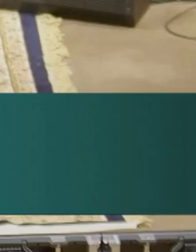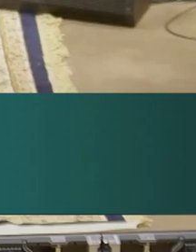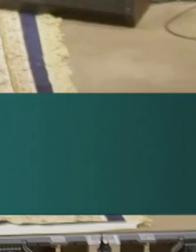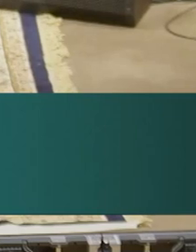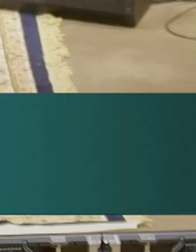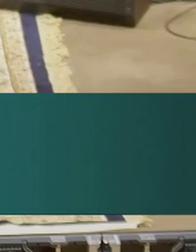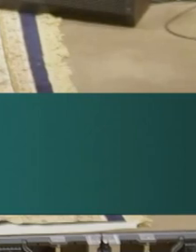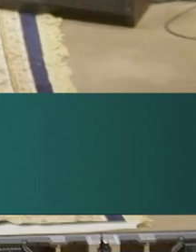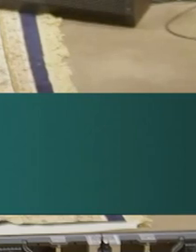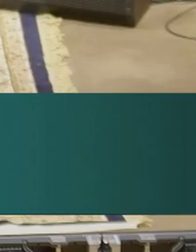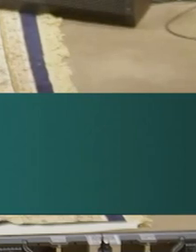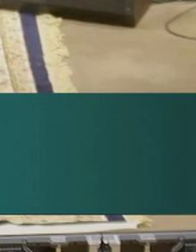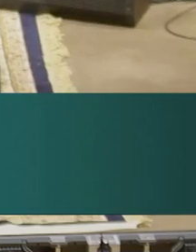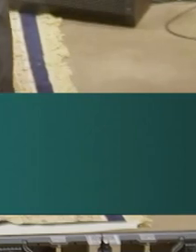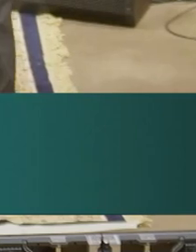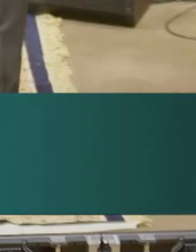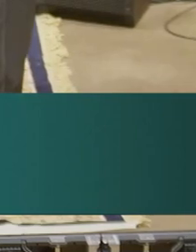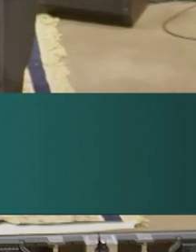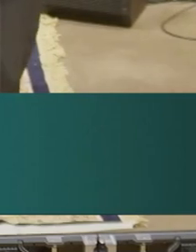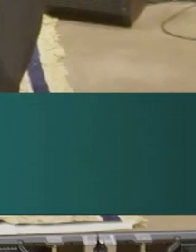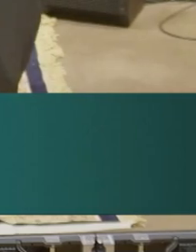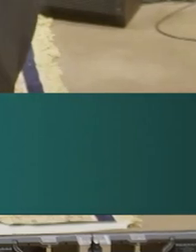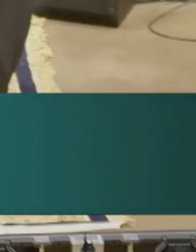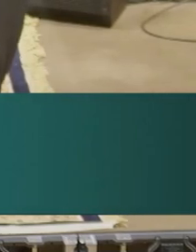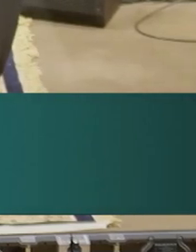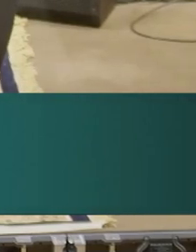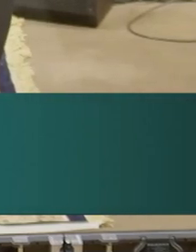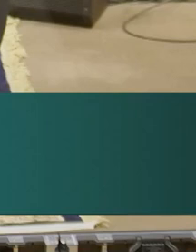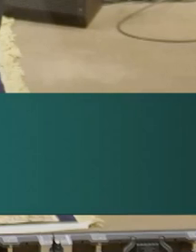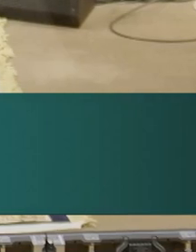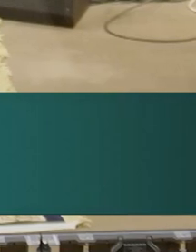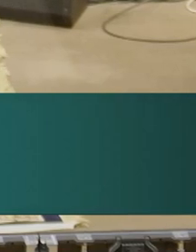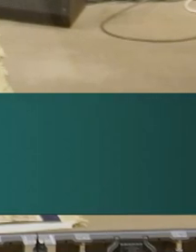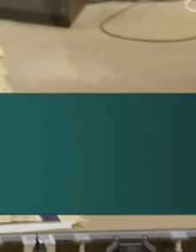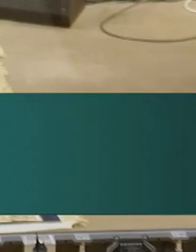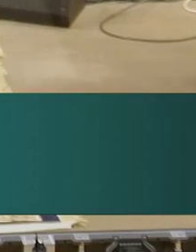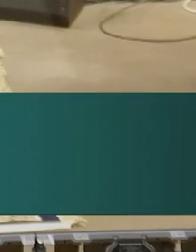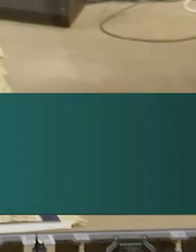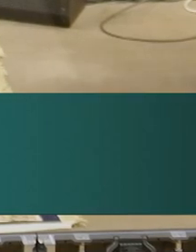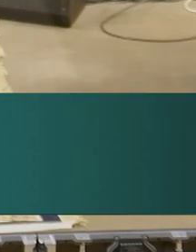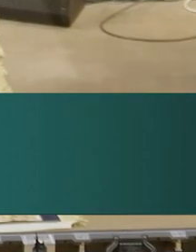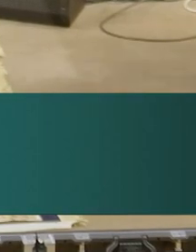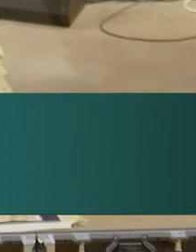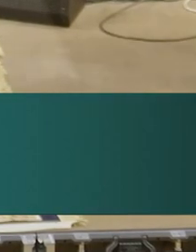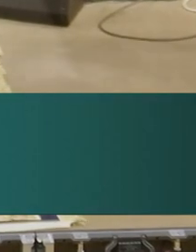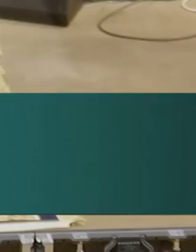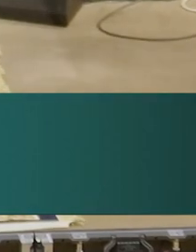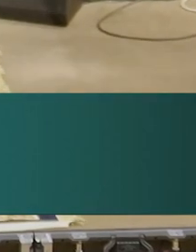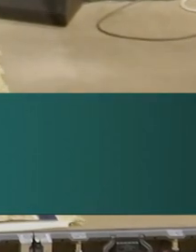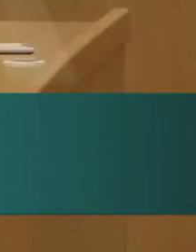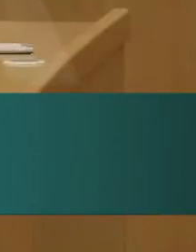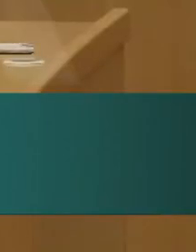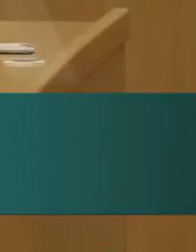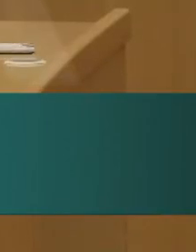or mouth to mouth, be ye reconciled unto God. To the people you speak to over the phone, be ye reconciled unto God. And